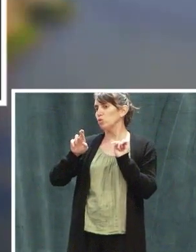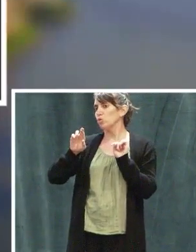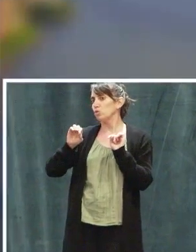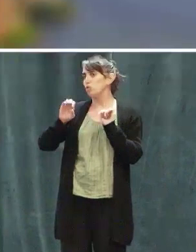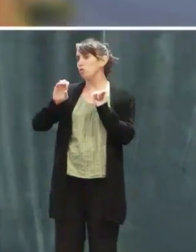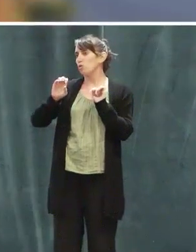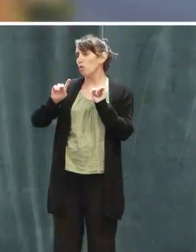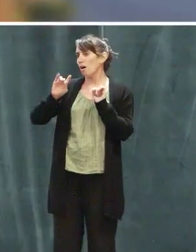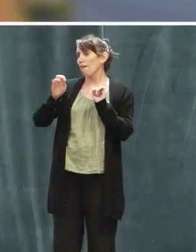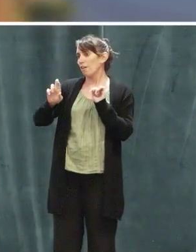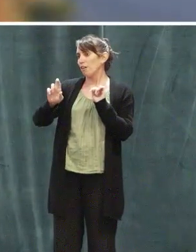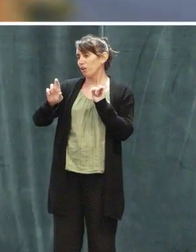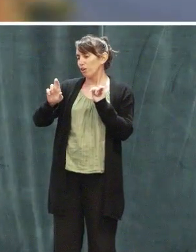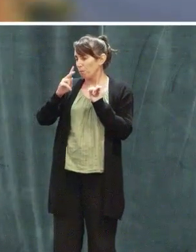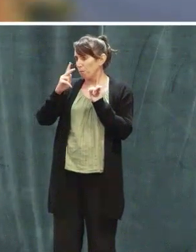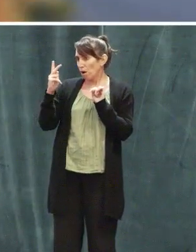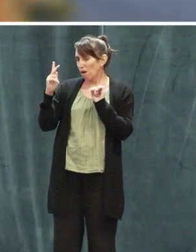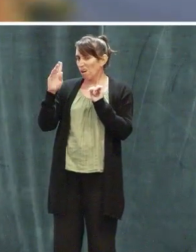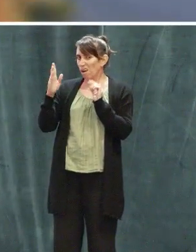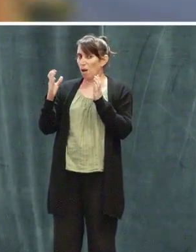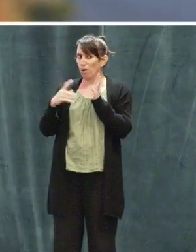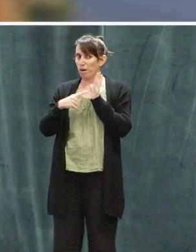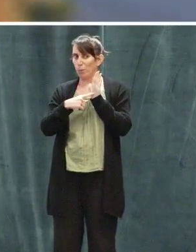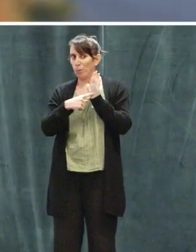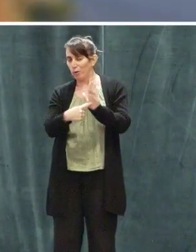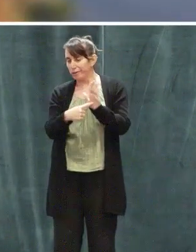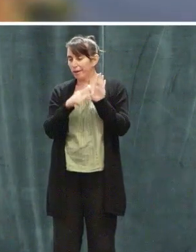I will point out a kind of an interesting